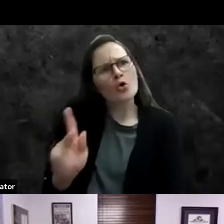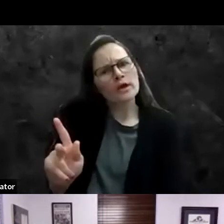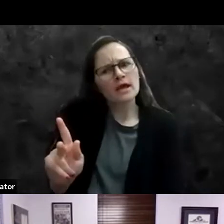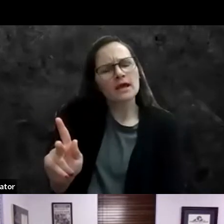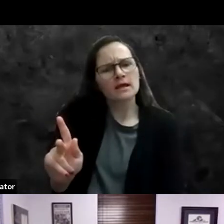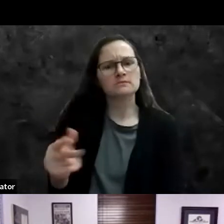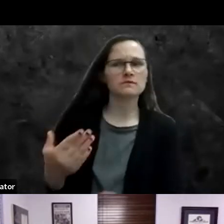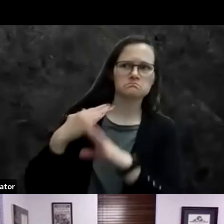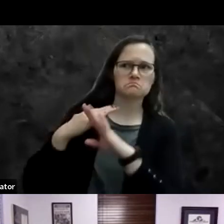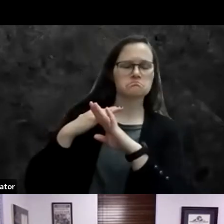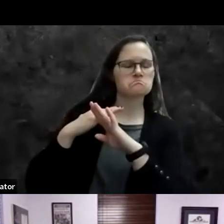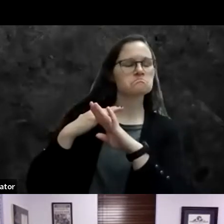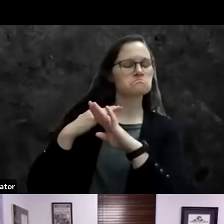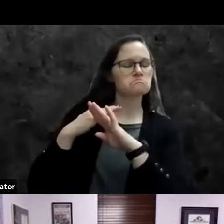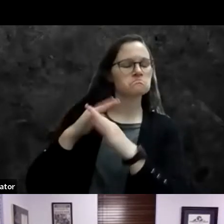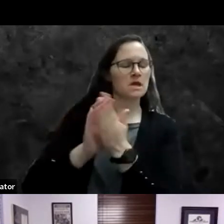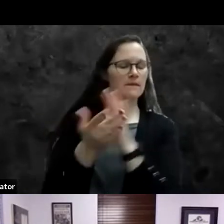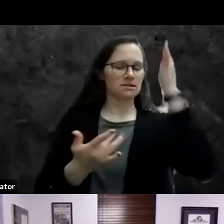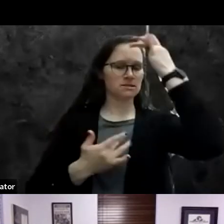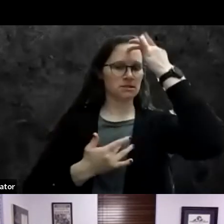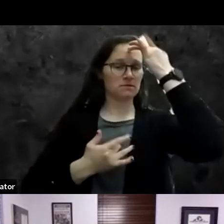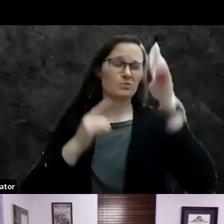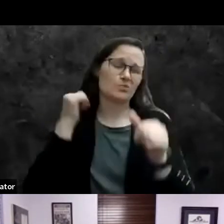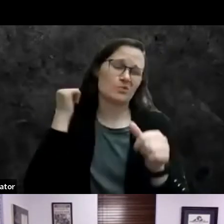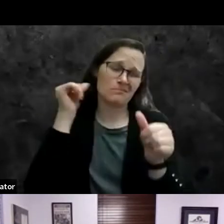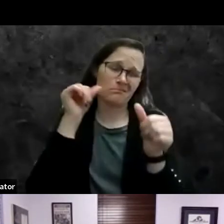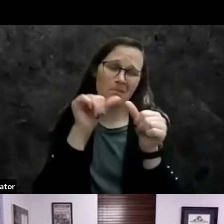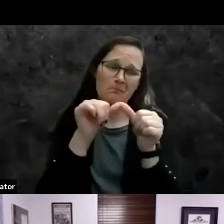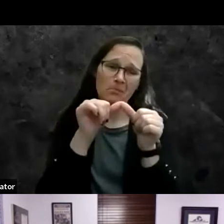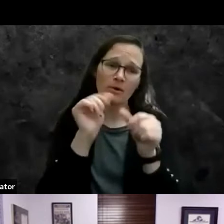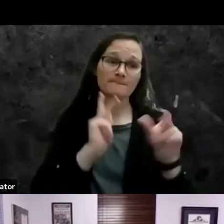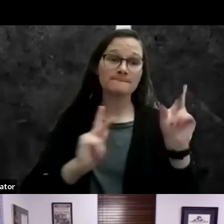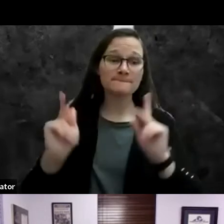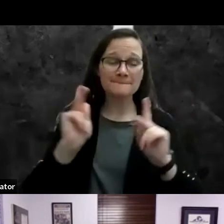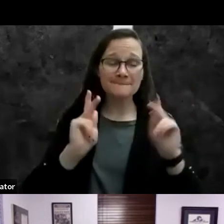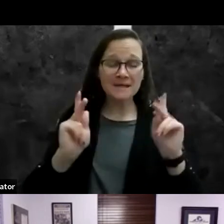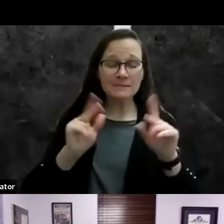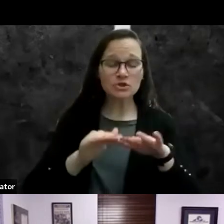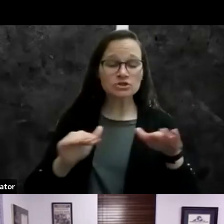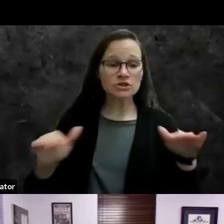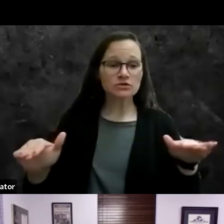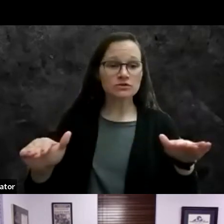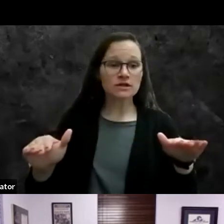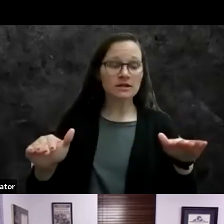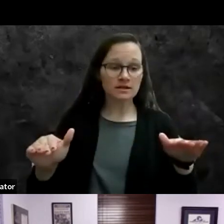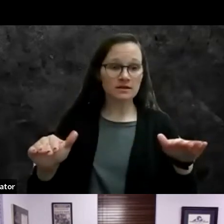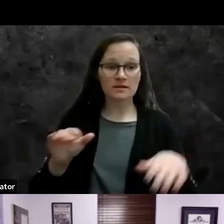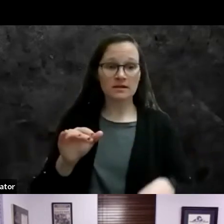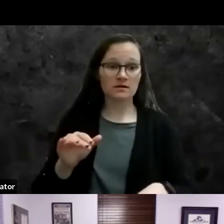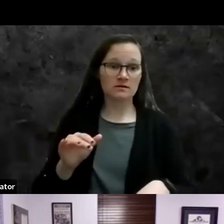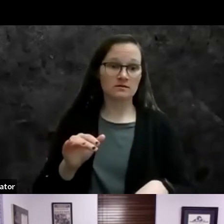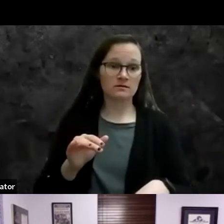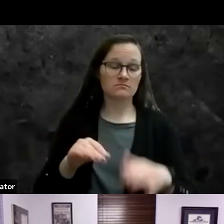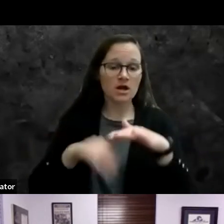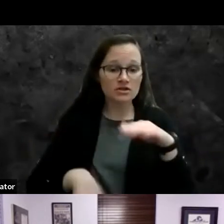infected. And you have to remember that there are a lot of people out there, children under 5, the immunosuppressed, who